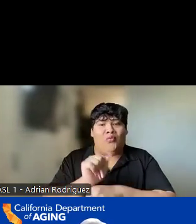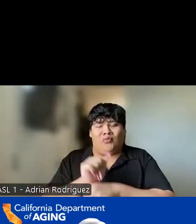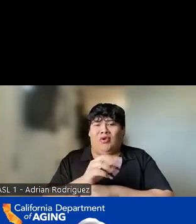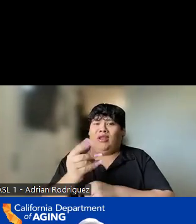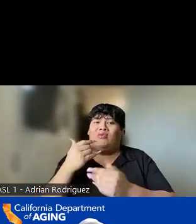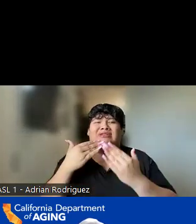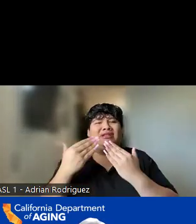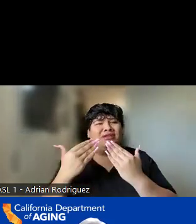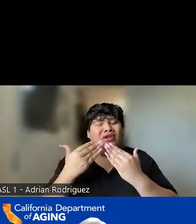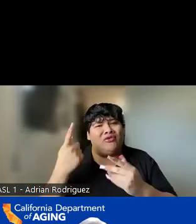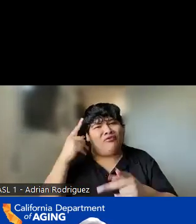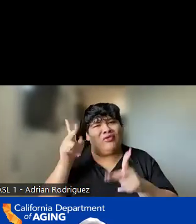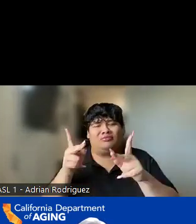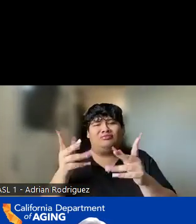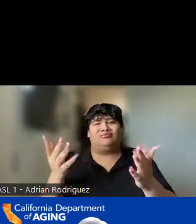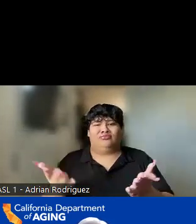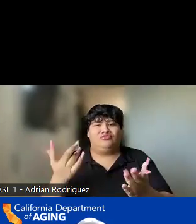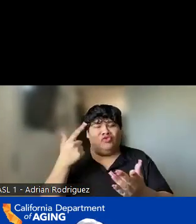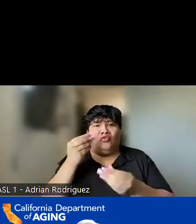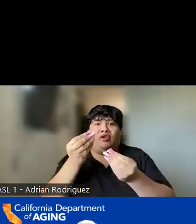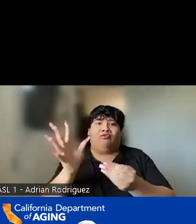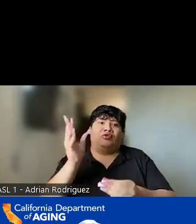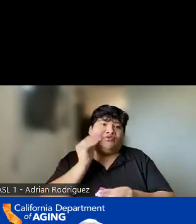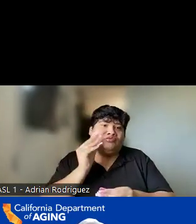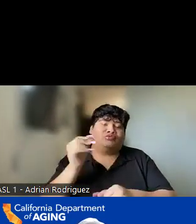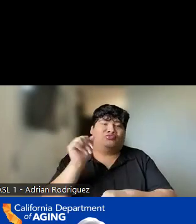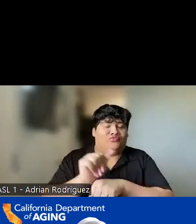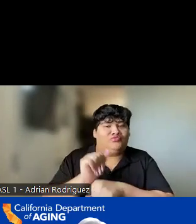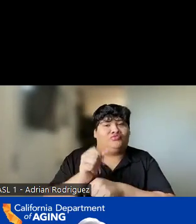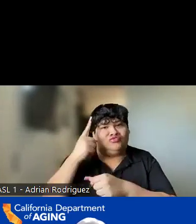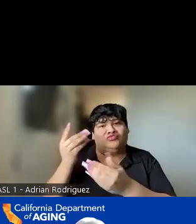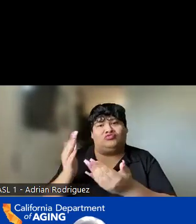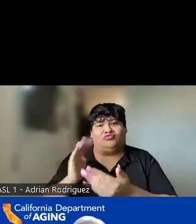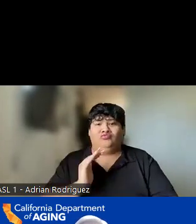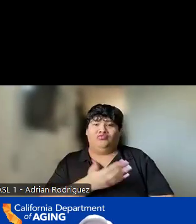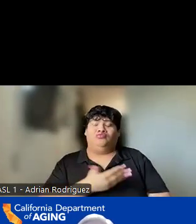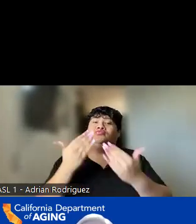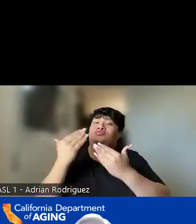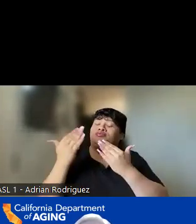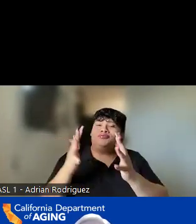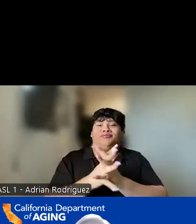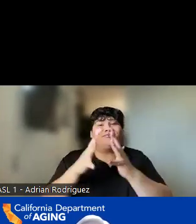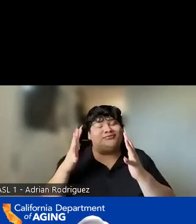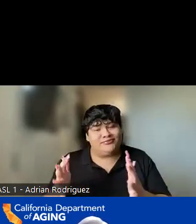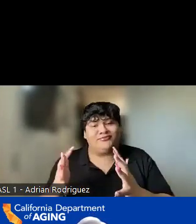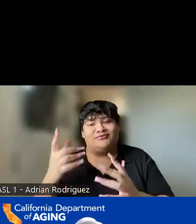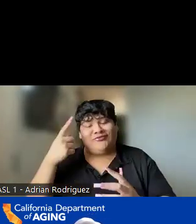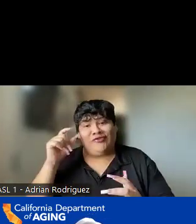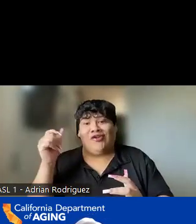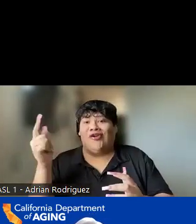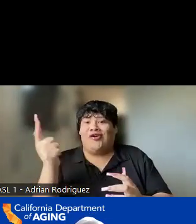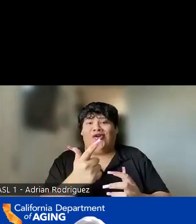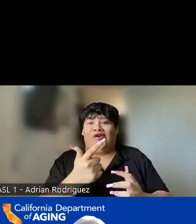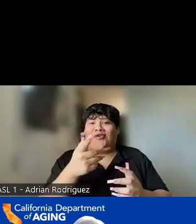of the time and expertise that they give to us. So thank you very much to all of our IMPACT